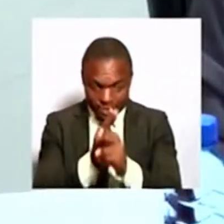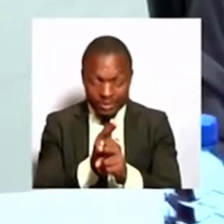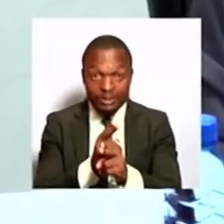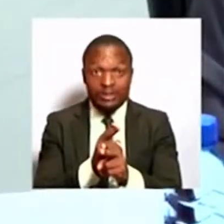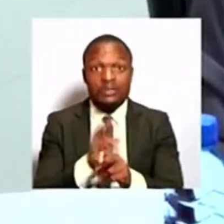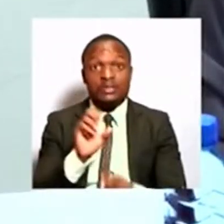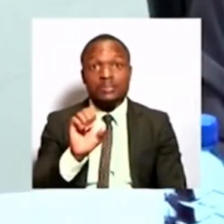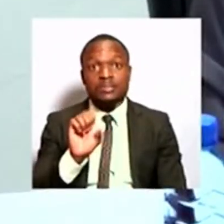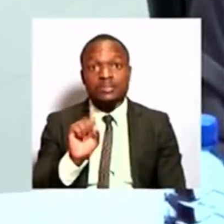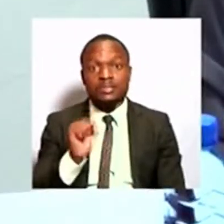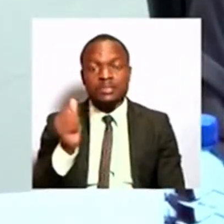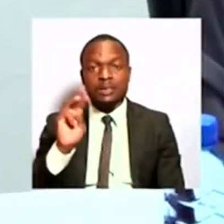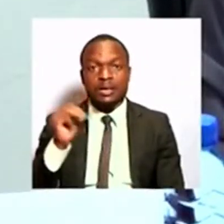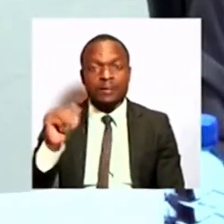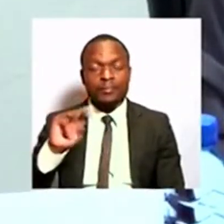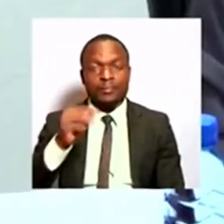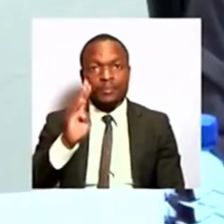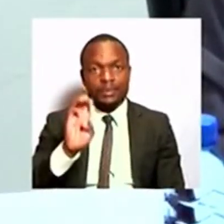Singombe.